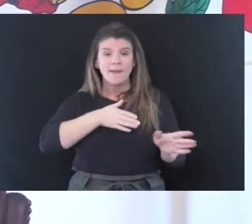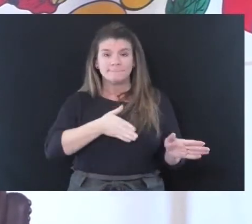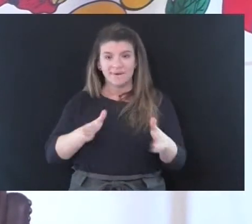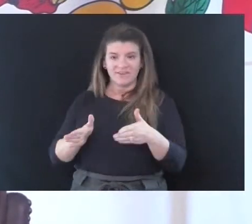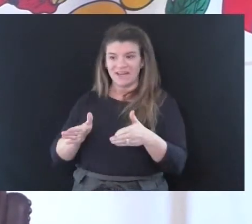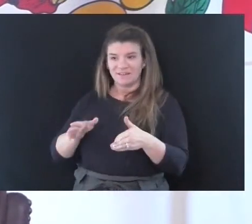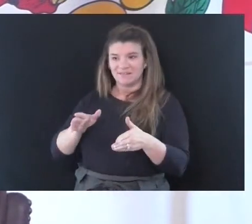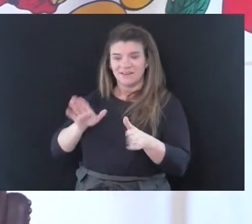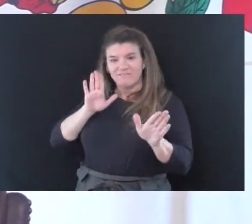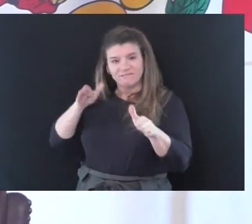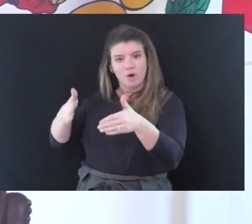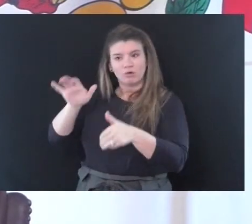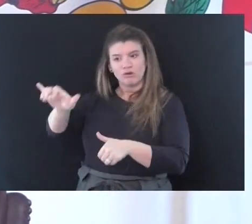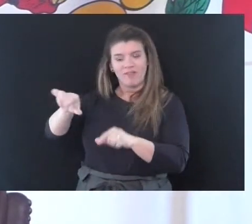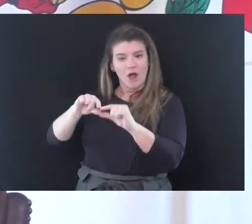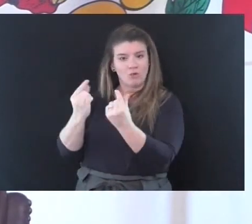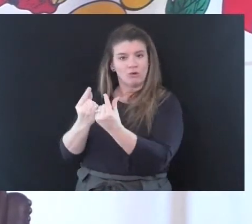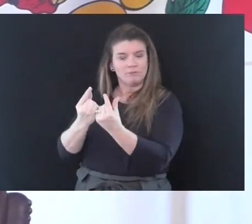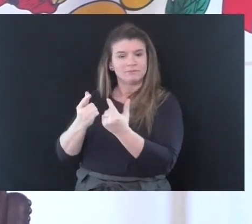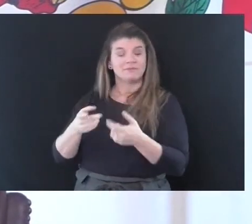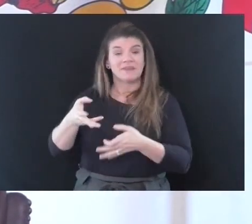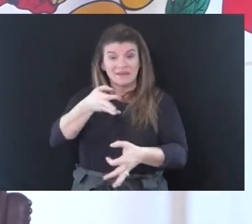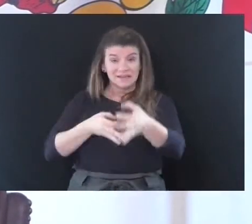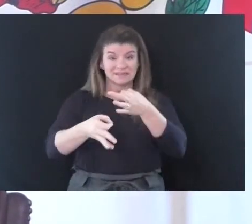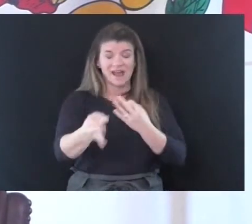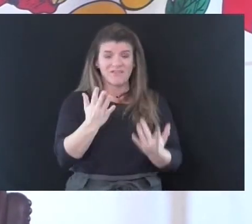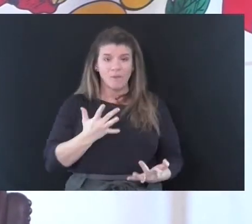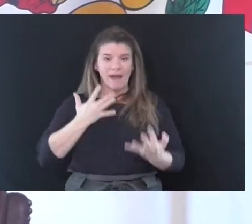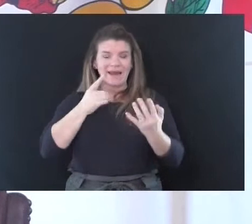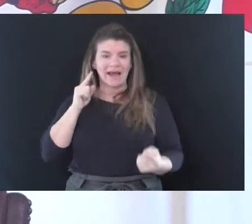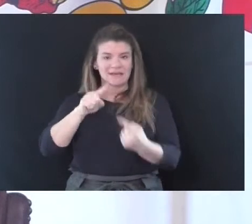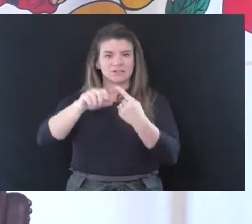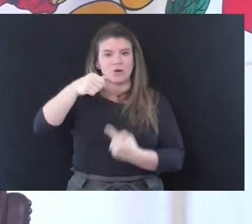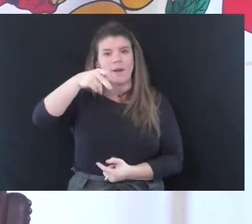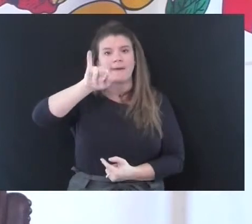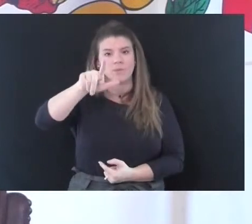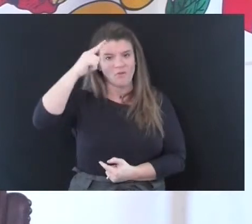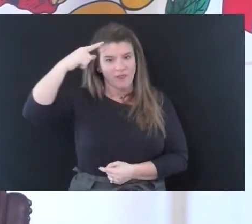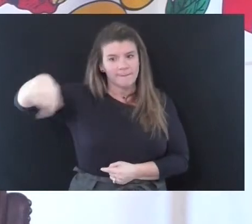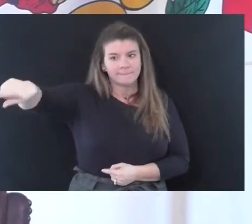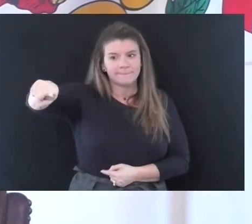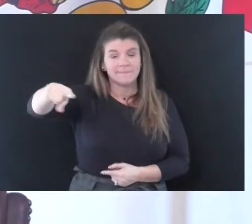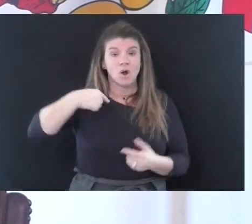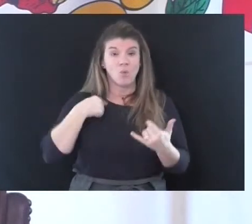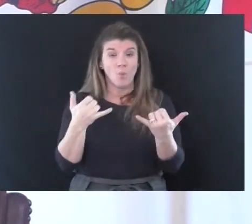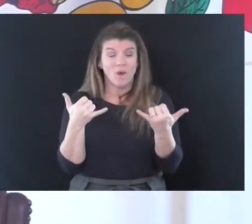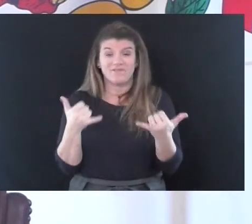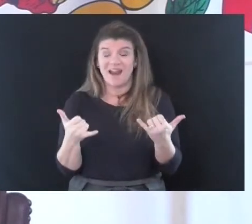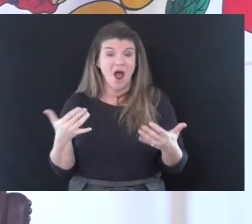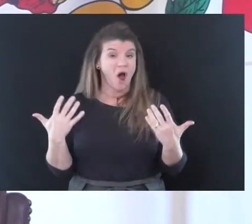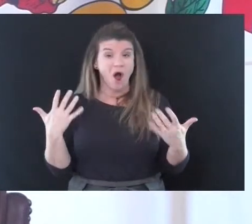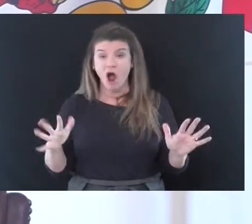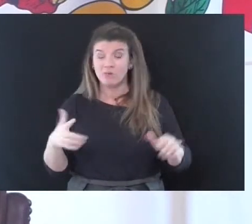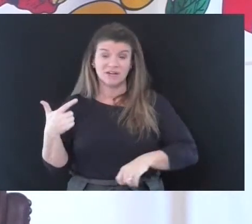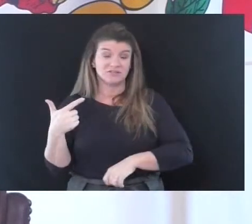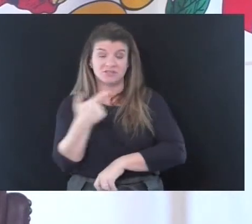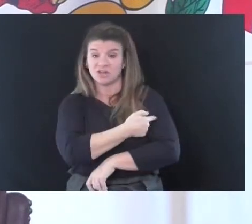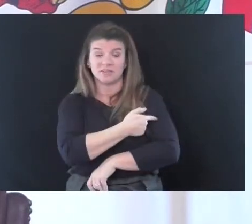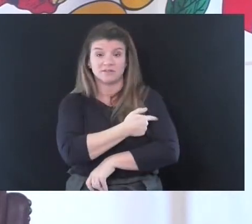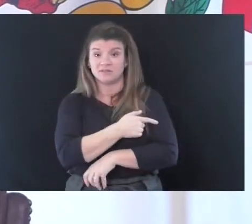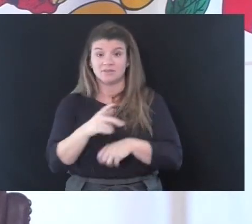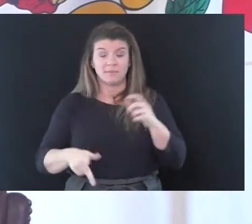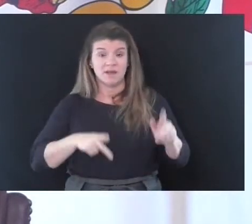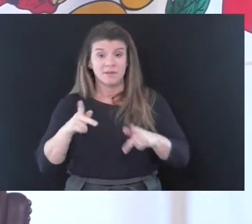so, instead of waiting until April to get to these people, we have now put shots in people's